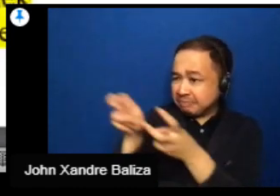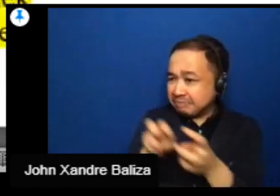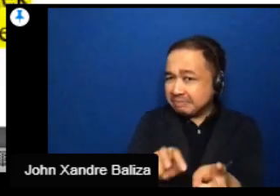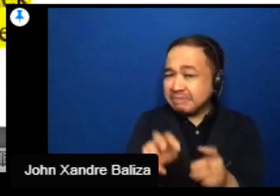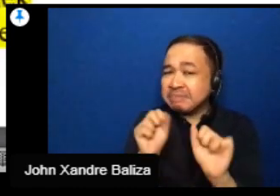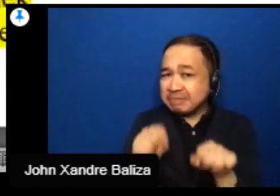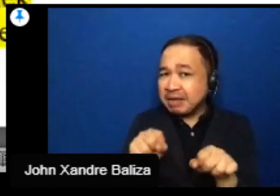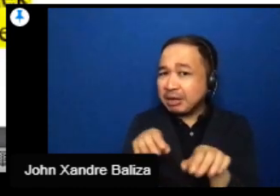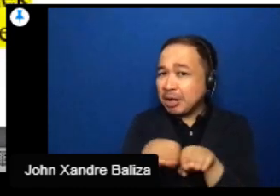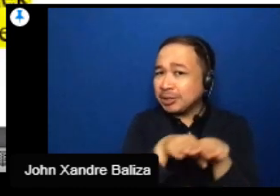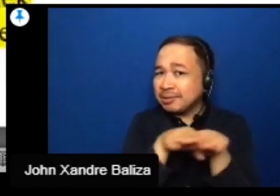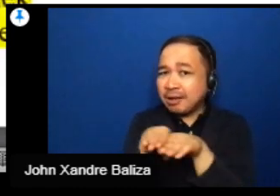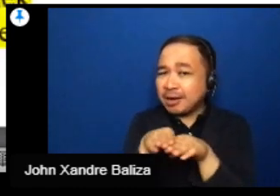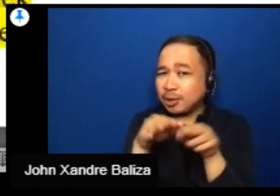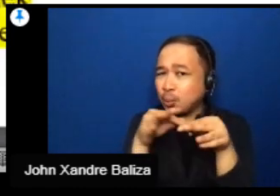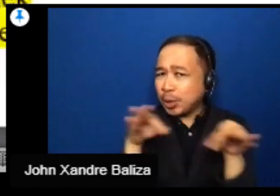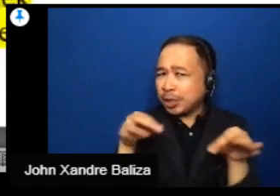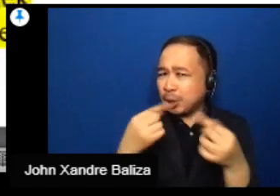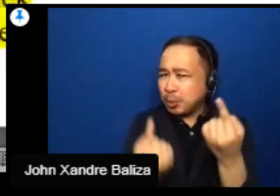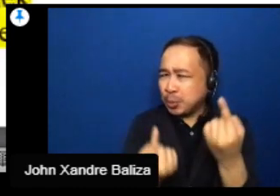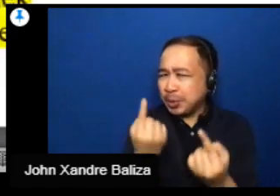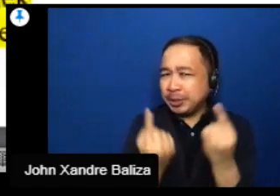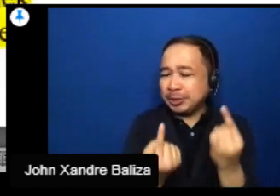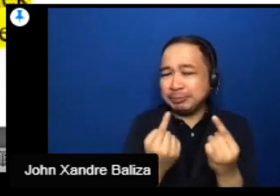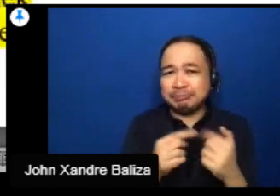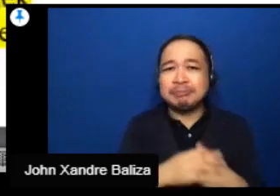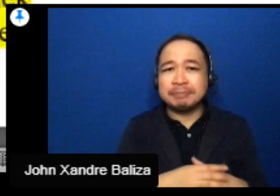Thank you, the distinguished delegation of China.